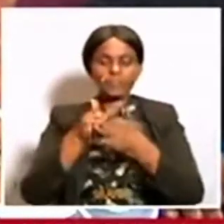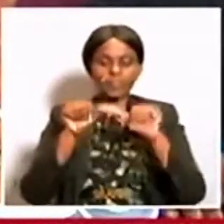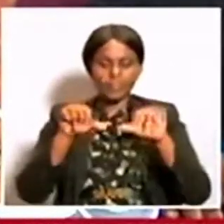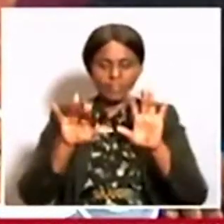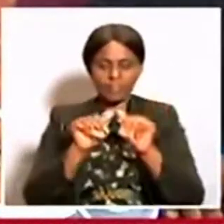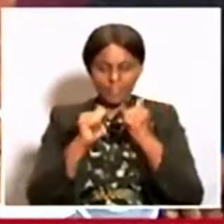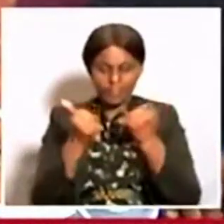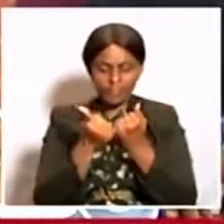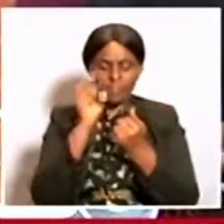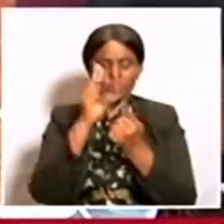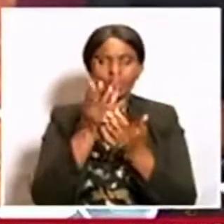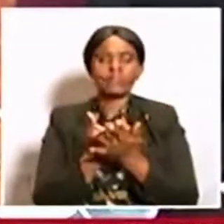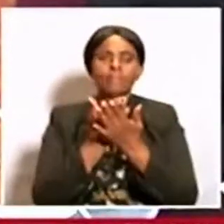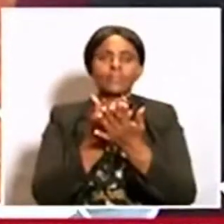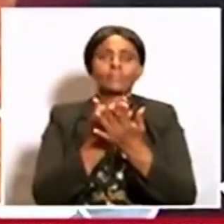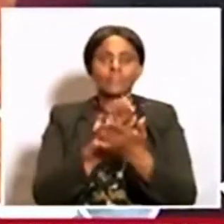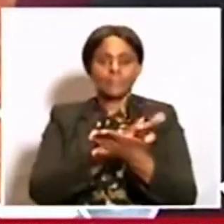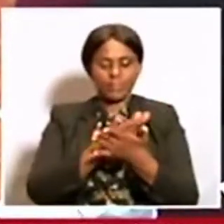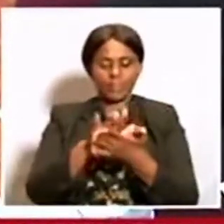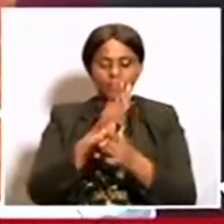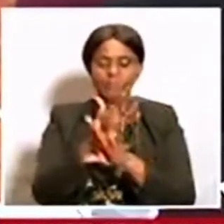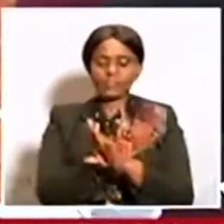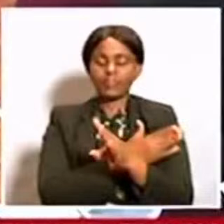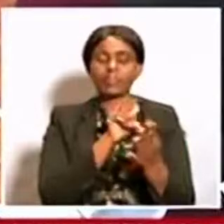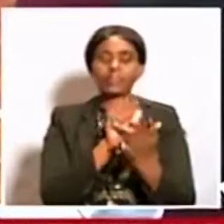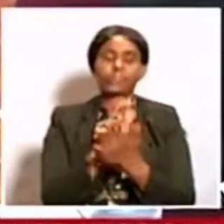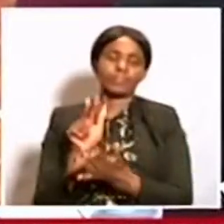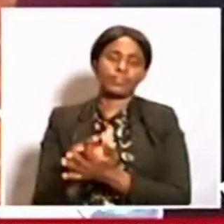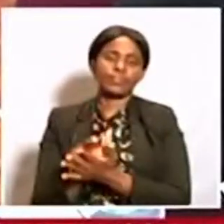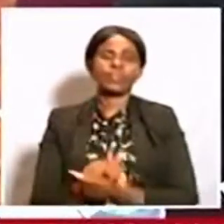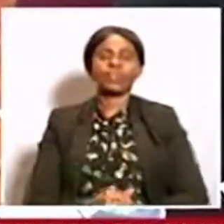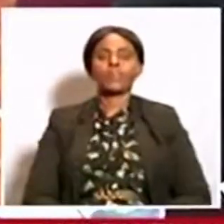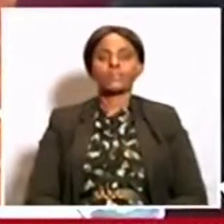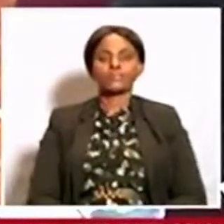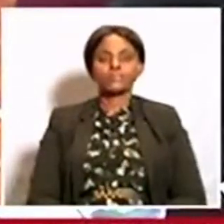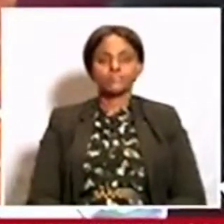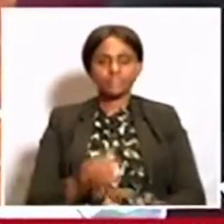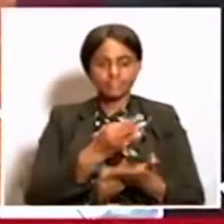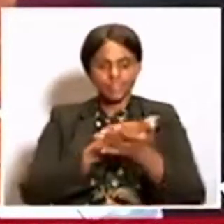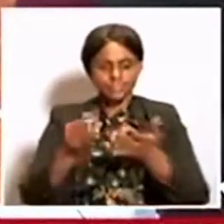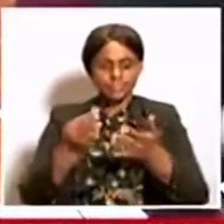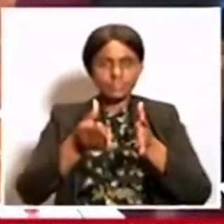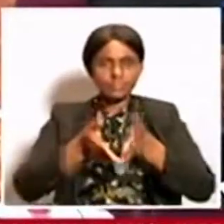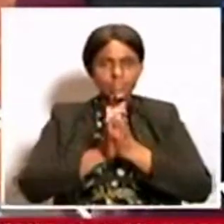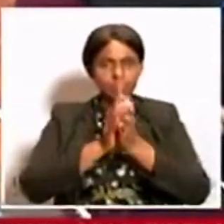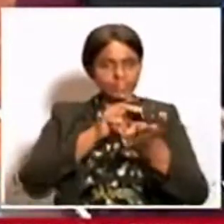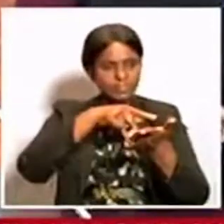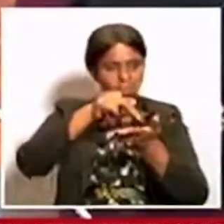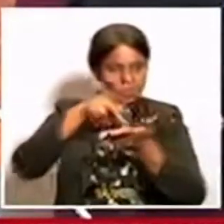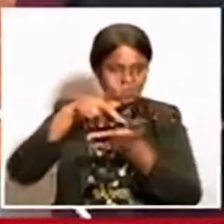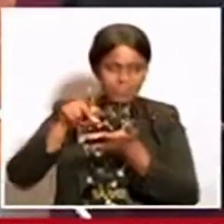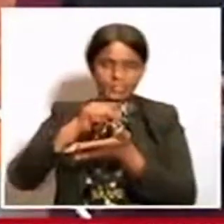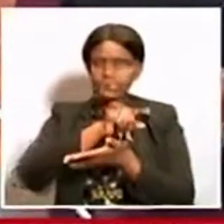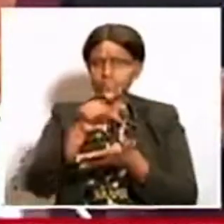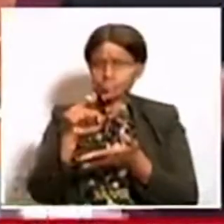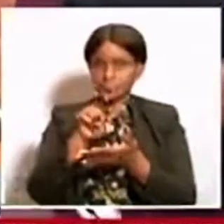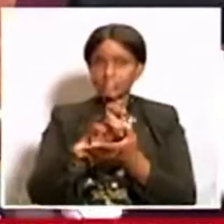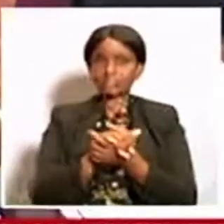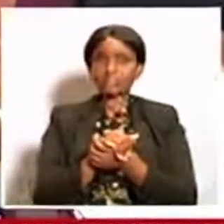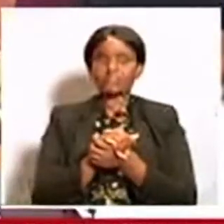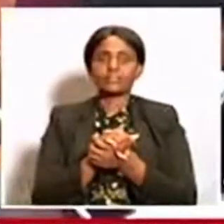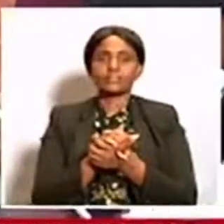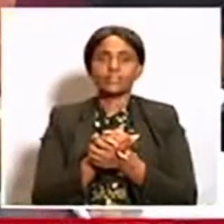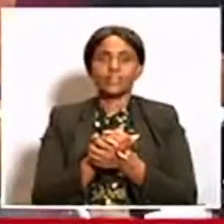will be submitted for clearance before signing. Failure to claim adverse payments.